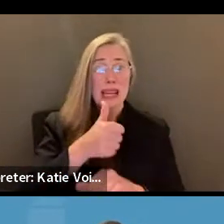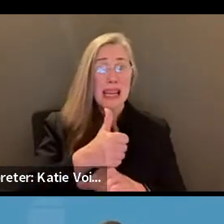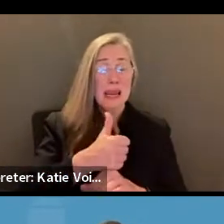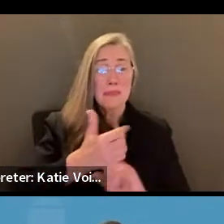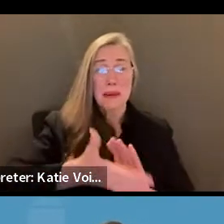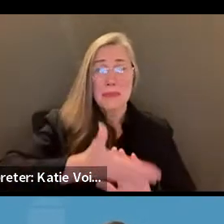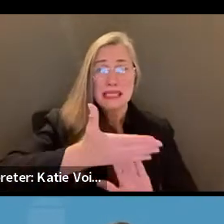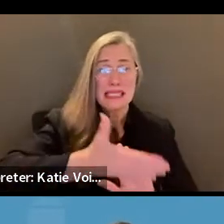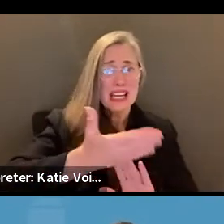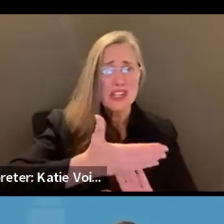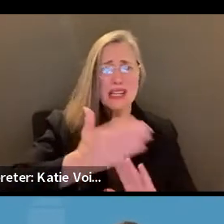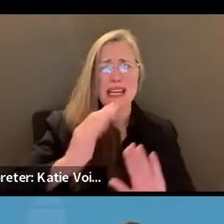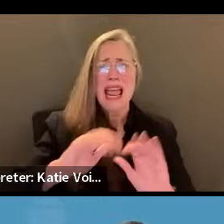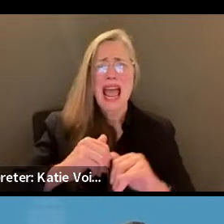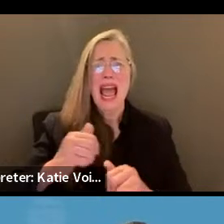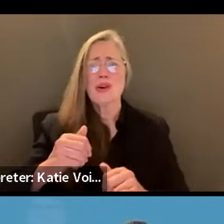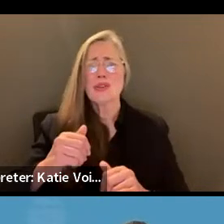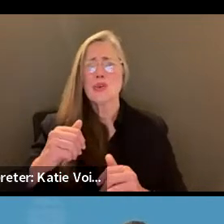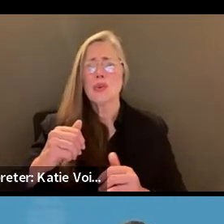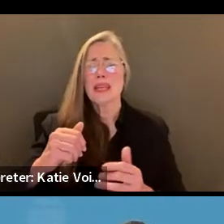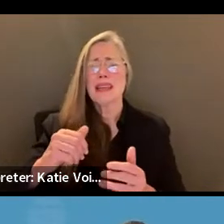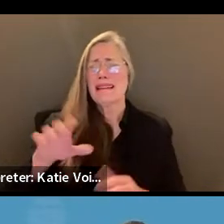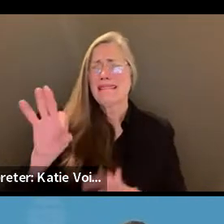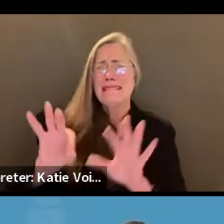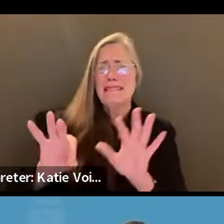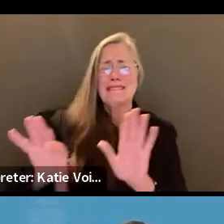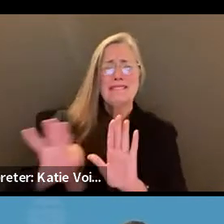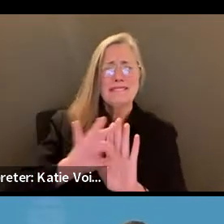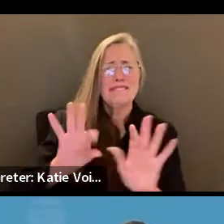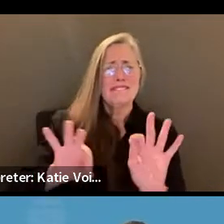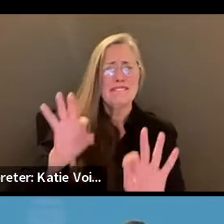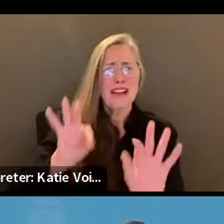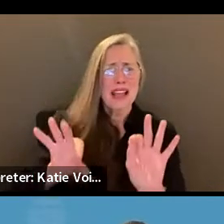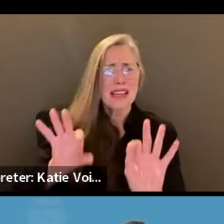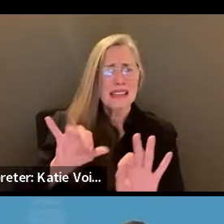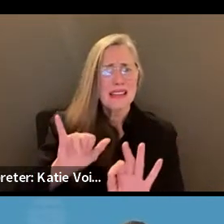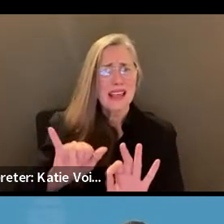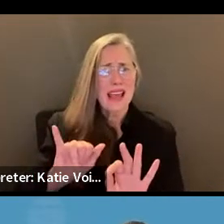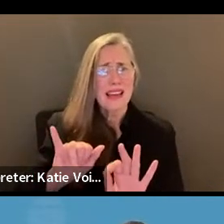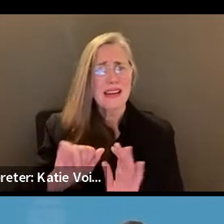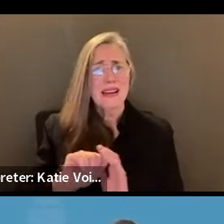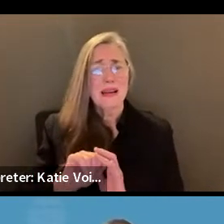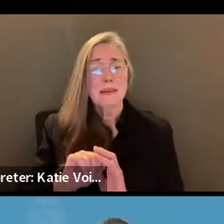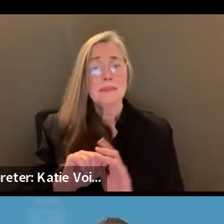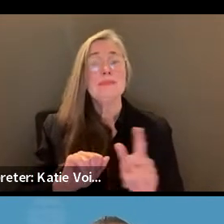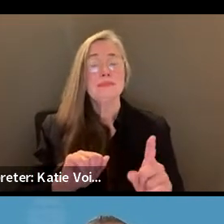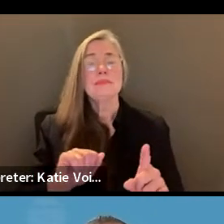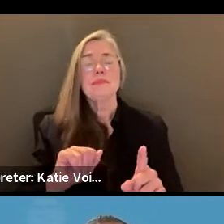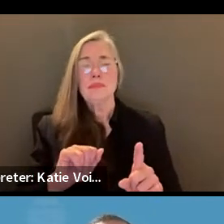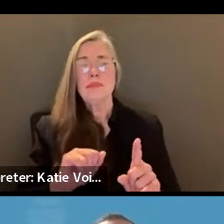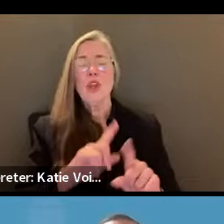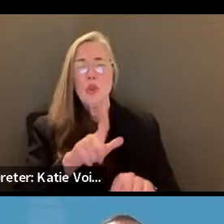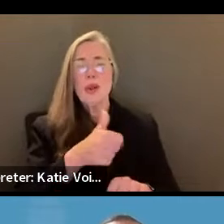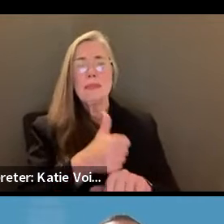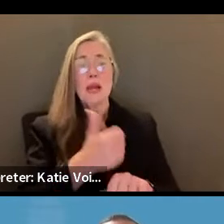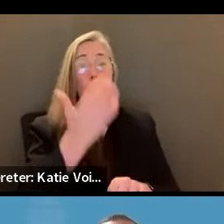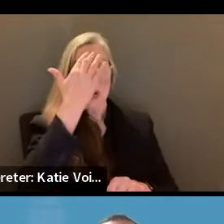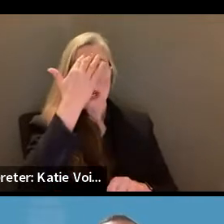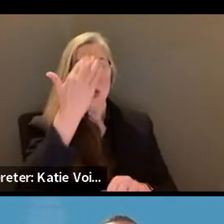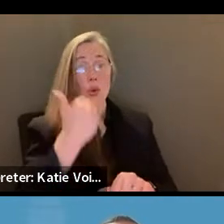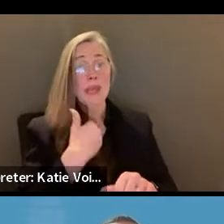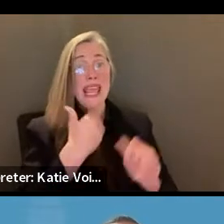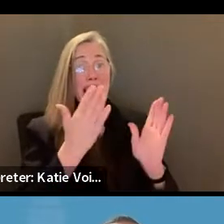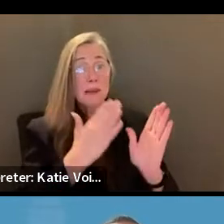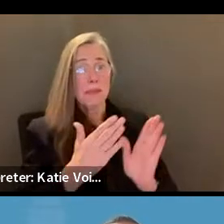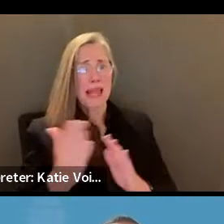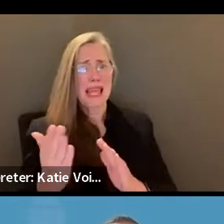Yeah, it's Yeah. pretty much through implementation. For example, we knew that we were going to have to do a plan, but we didn't even know